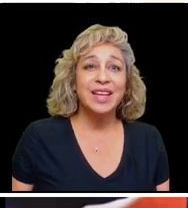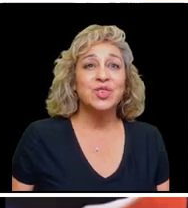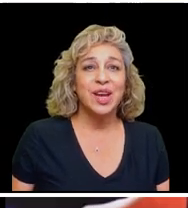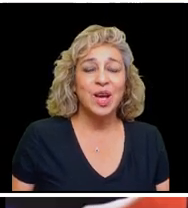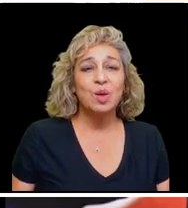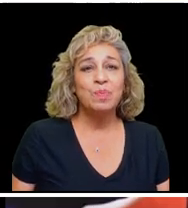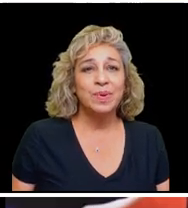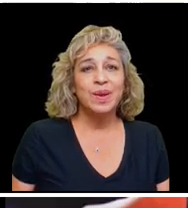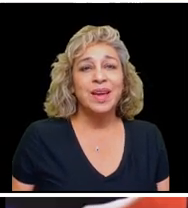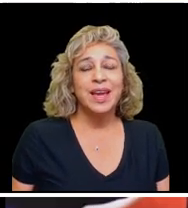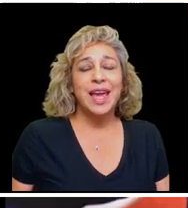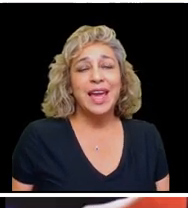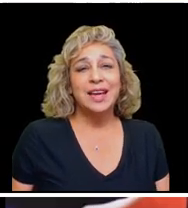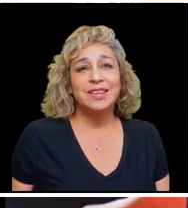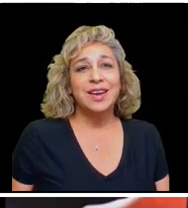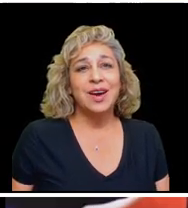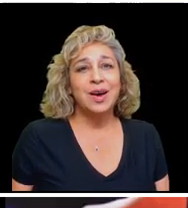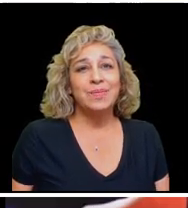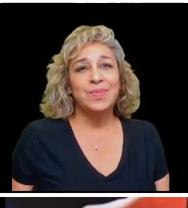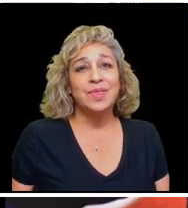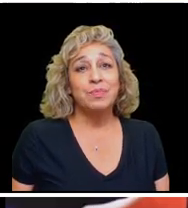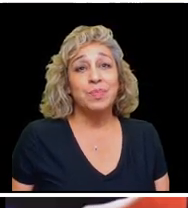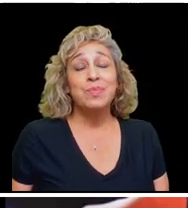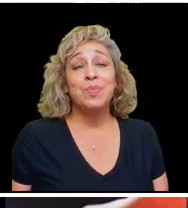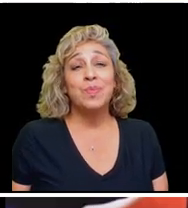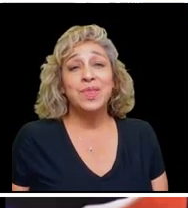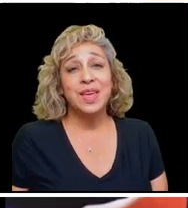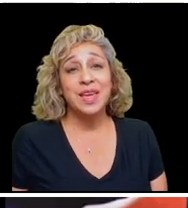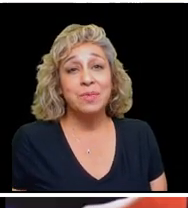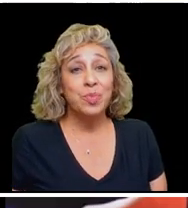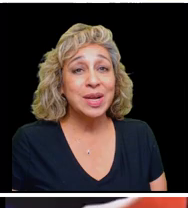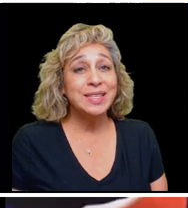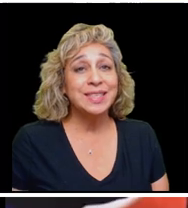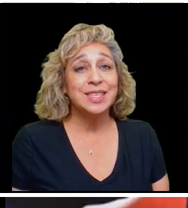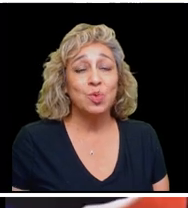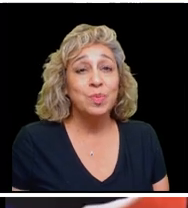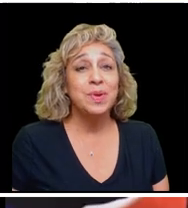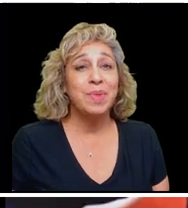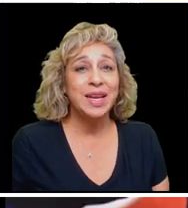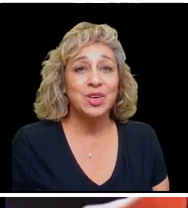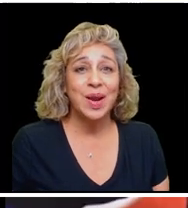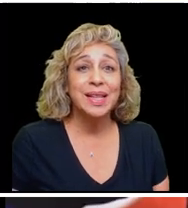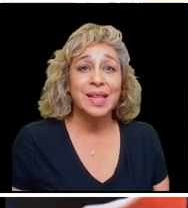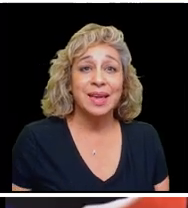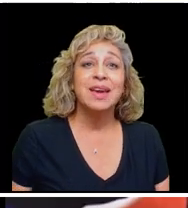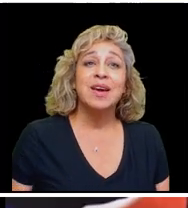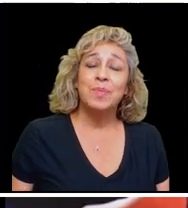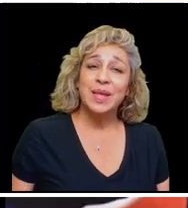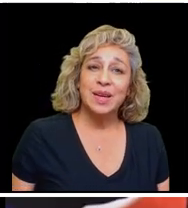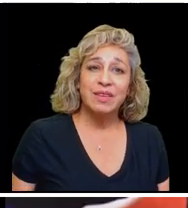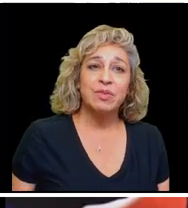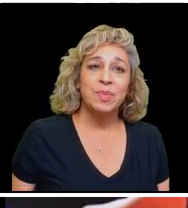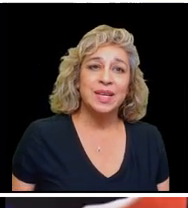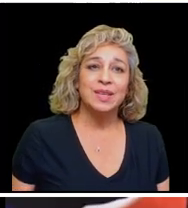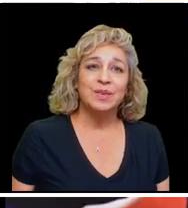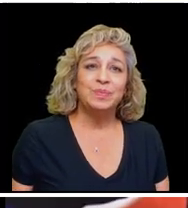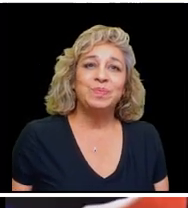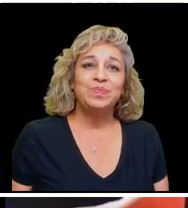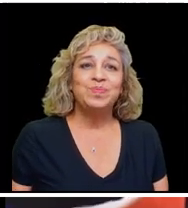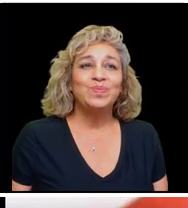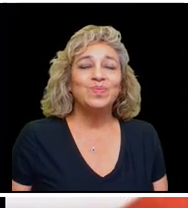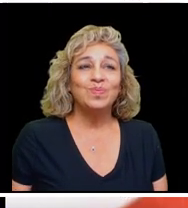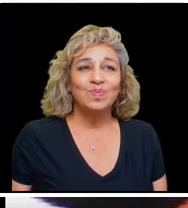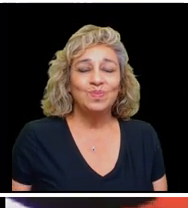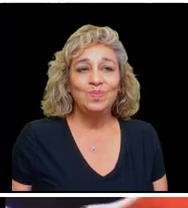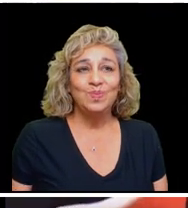extra help and the people the apprentices will be paid directly by the government